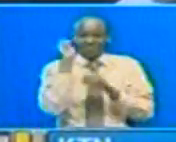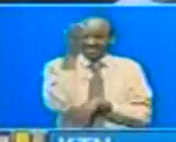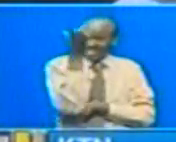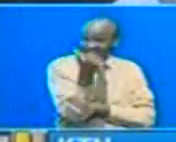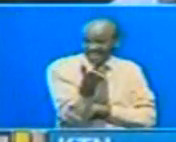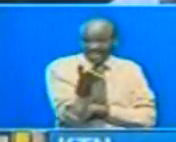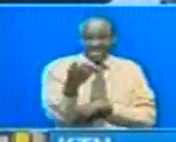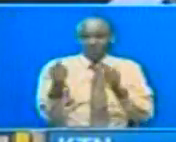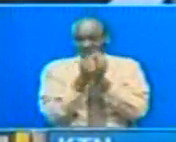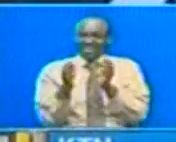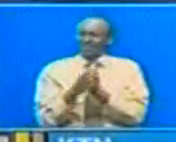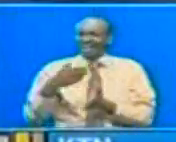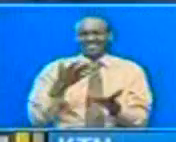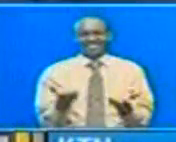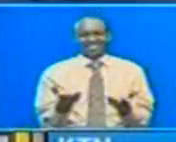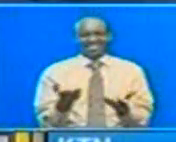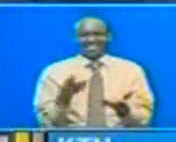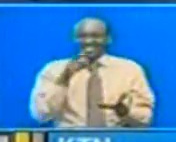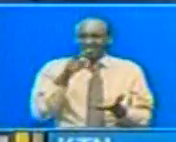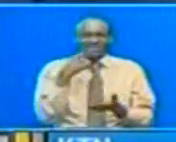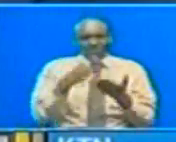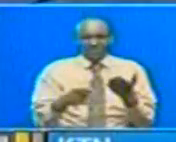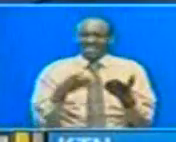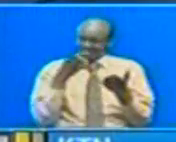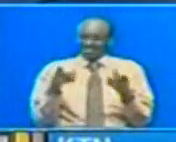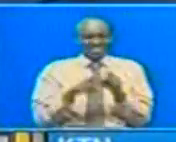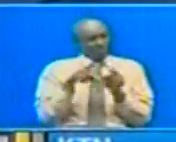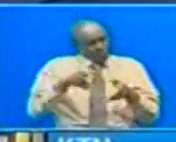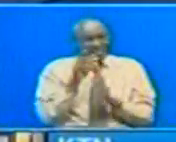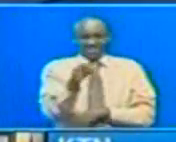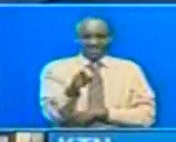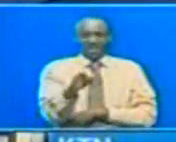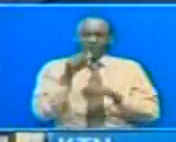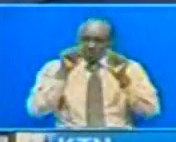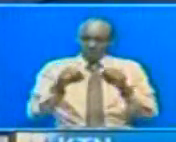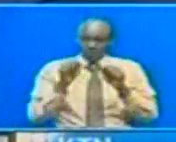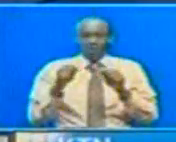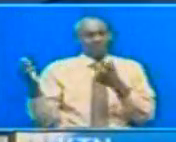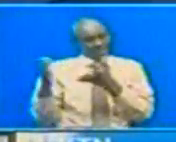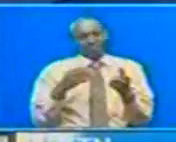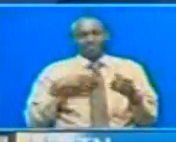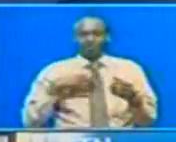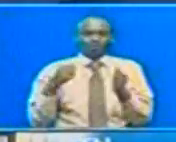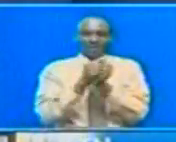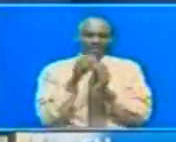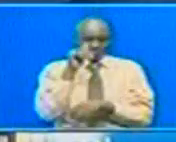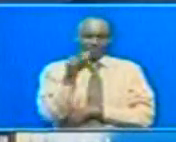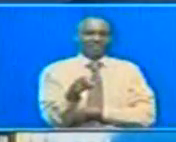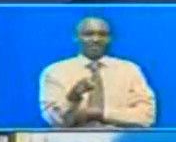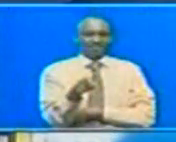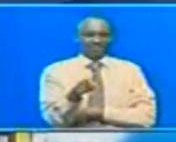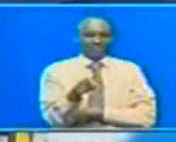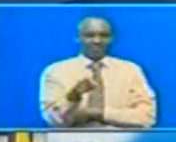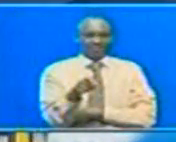been together with us. And occasions sometimes like this are the ones which bring people together. The vice president